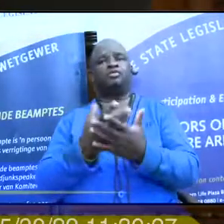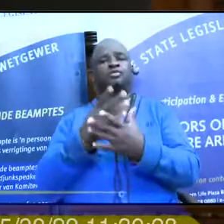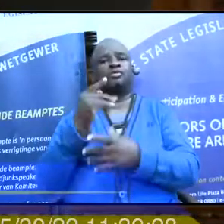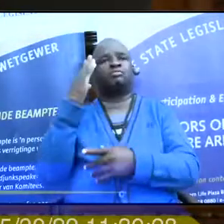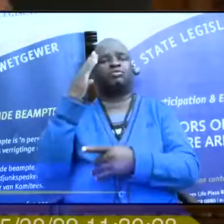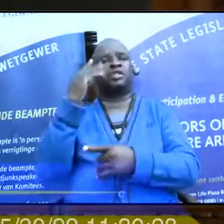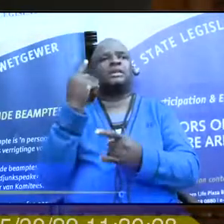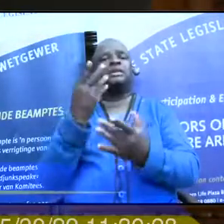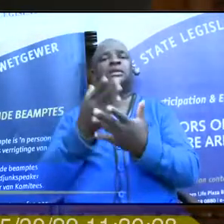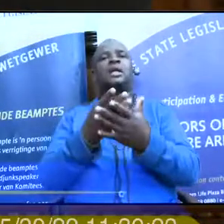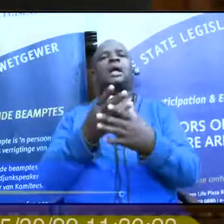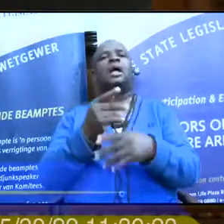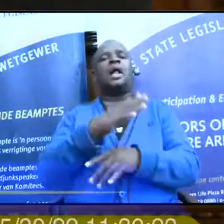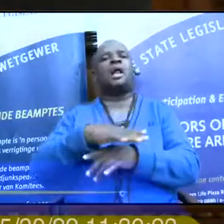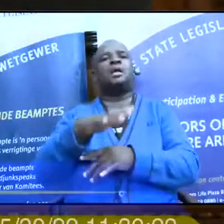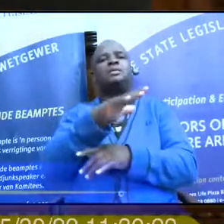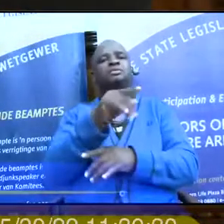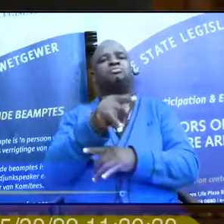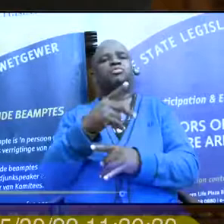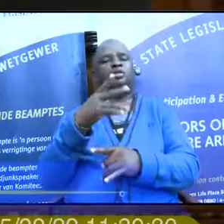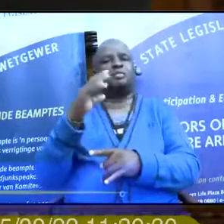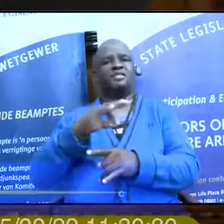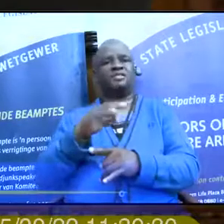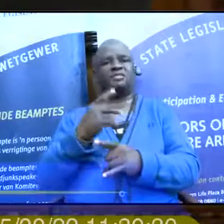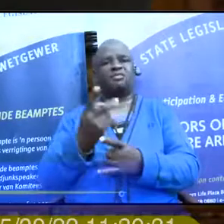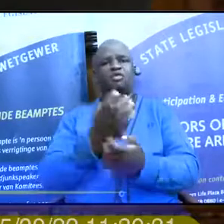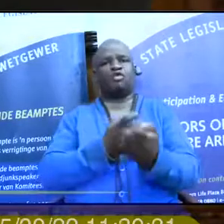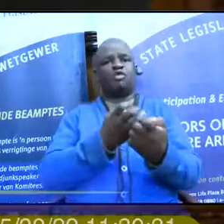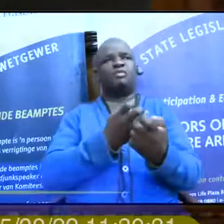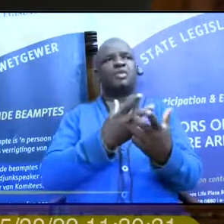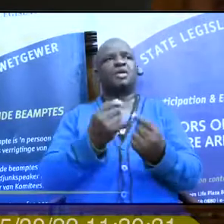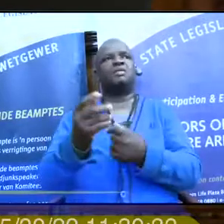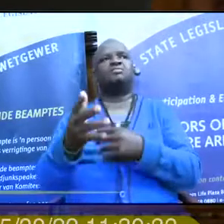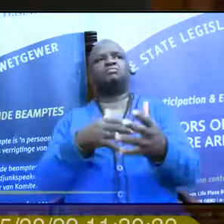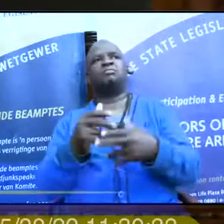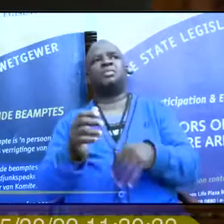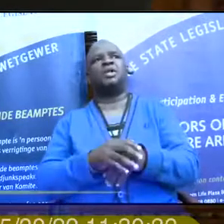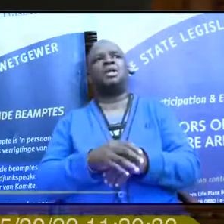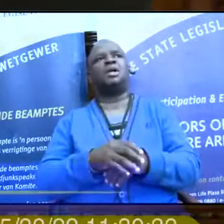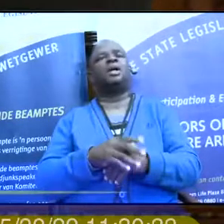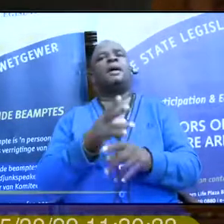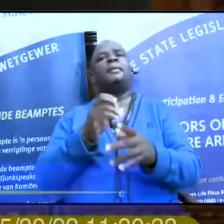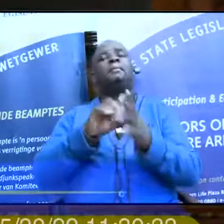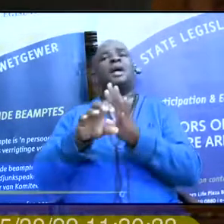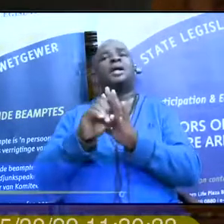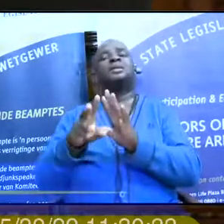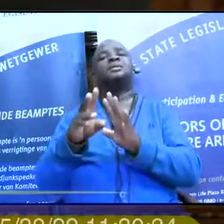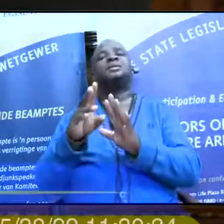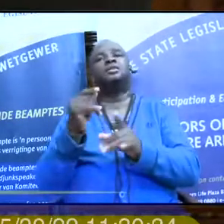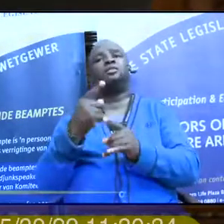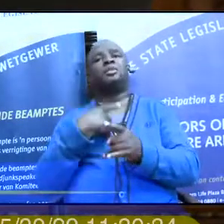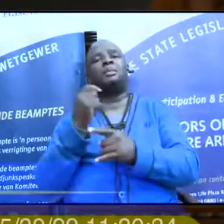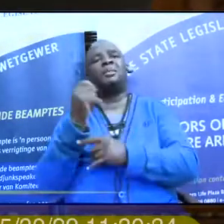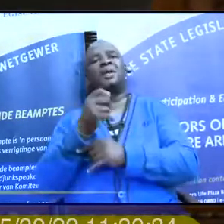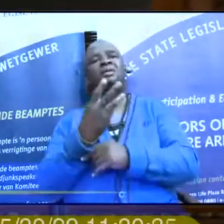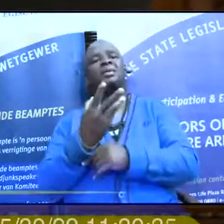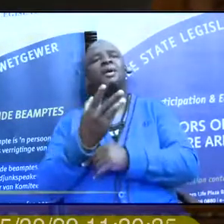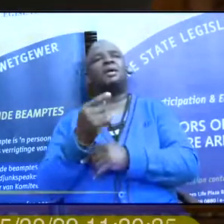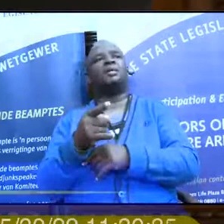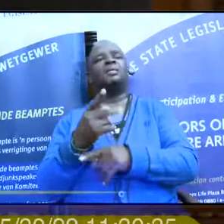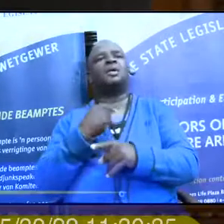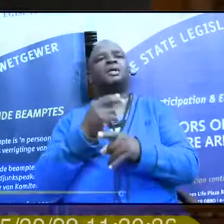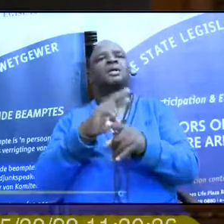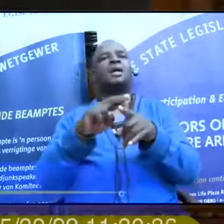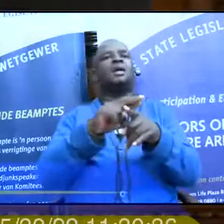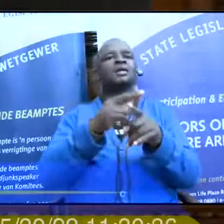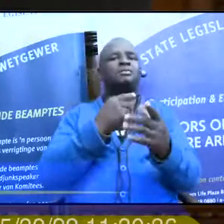able to understand which land parcels are beneficial for economic use what the market related prices would be should it be for lease should it